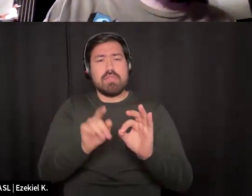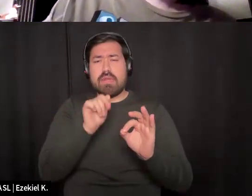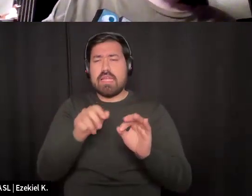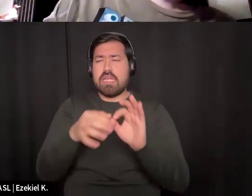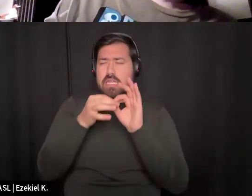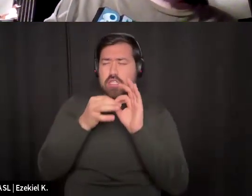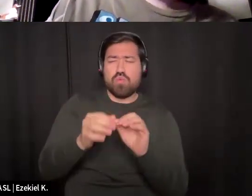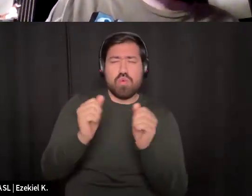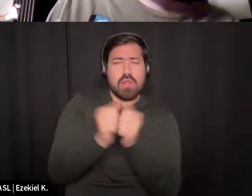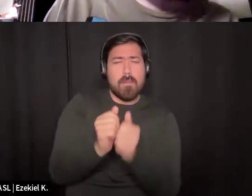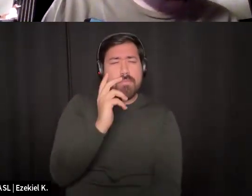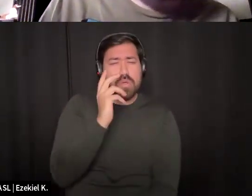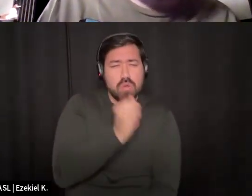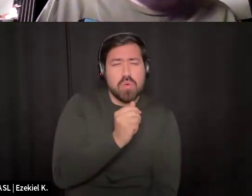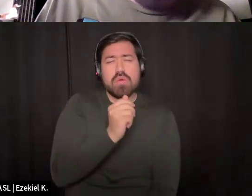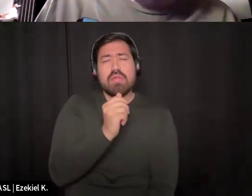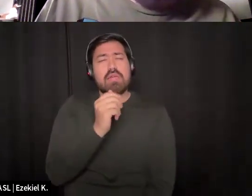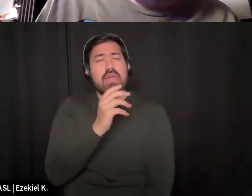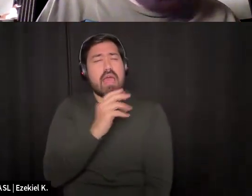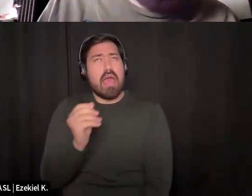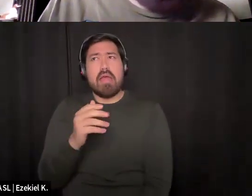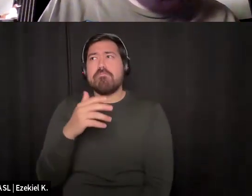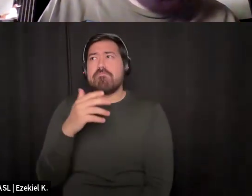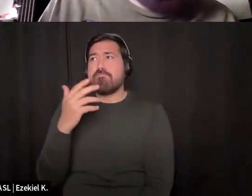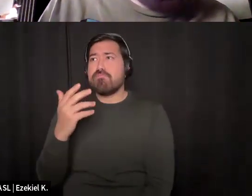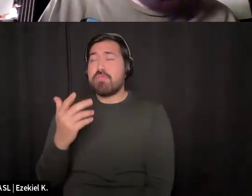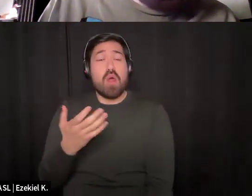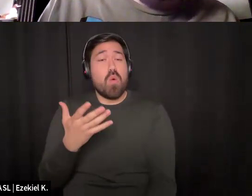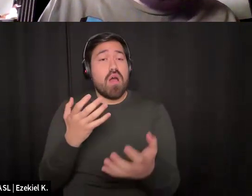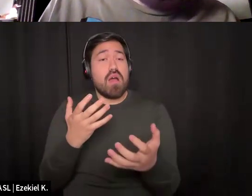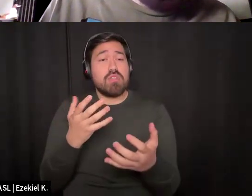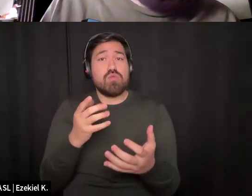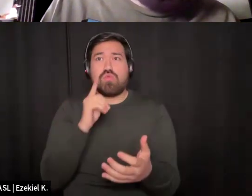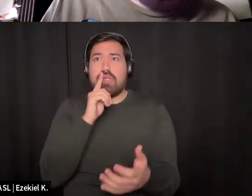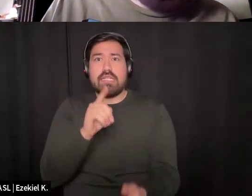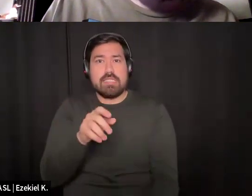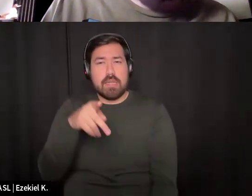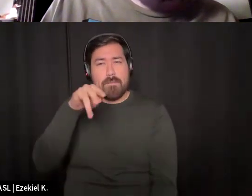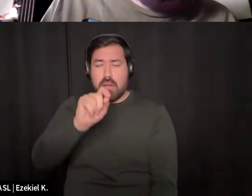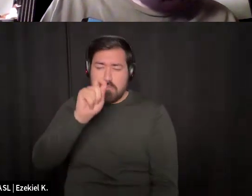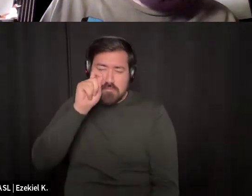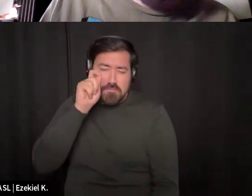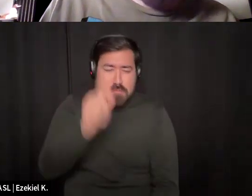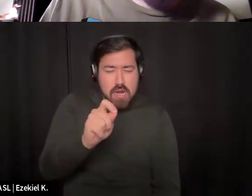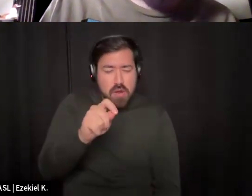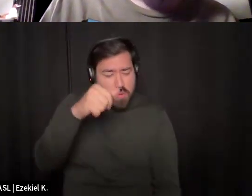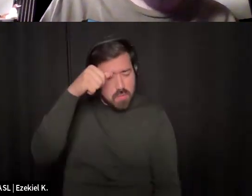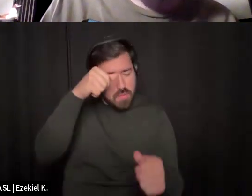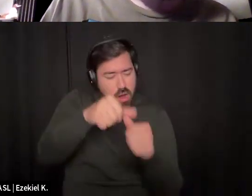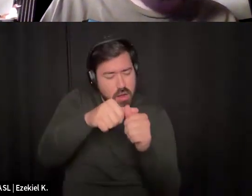to beauty, and I wanted to just put a pin in that, you know what I mean, and remind